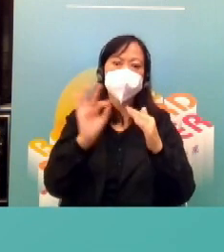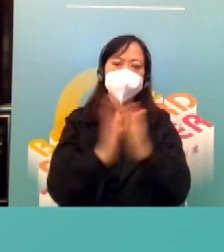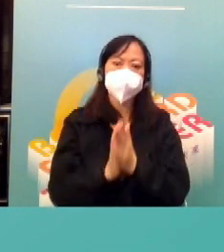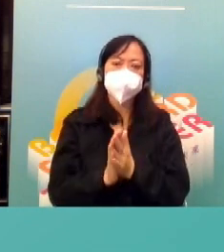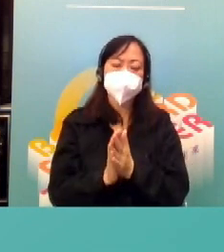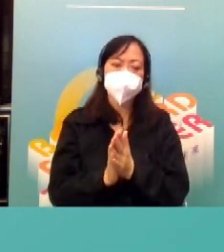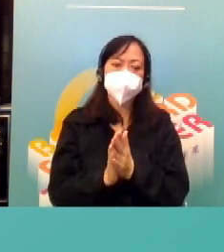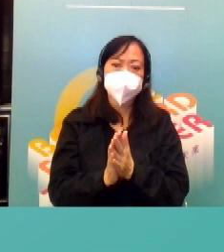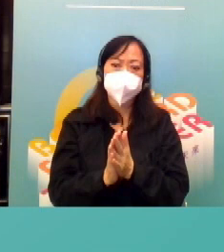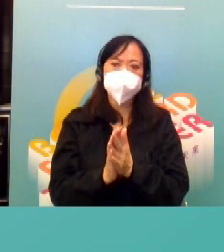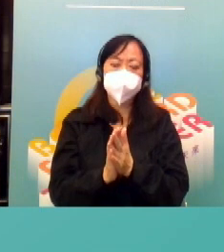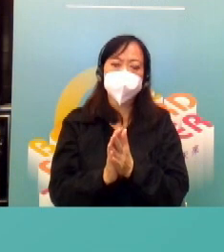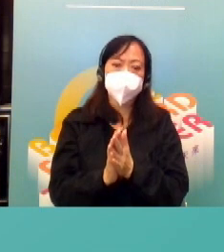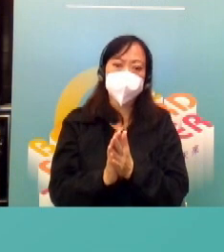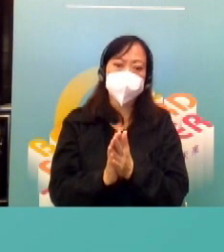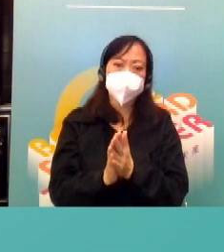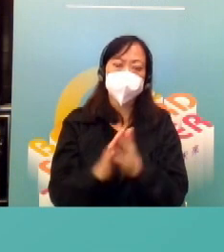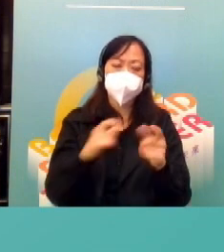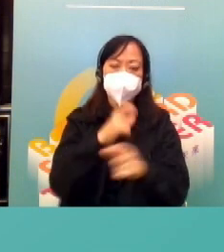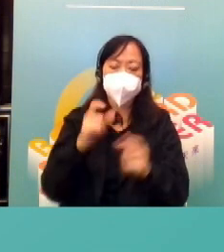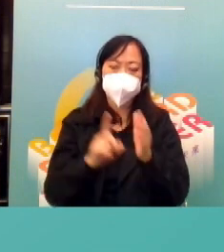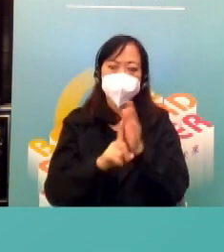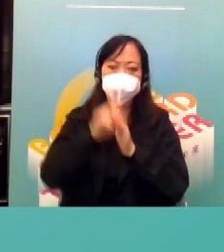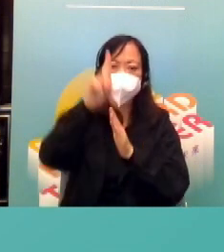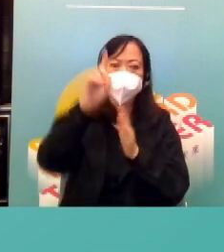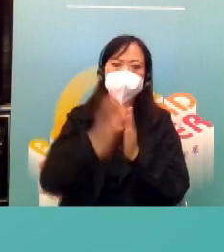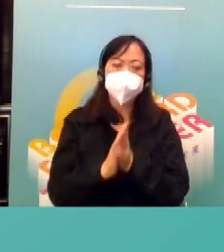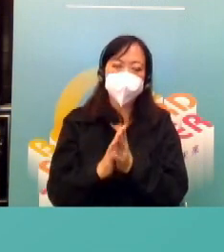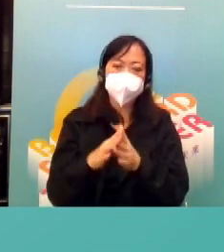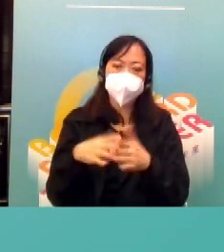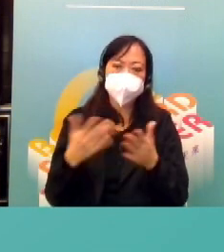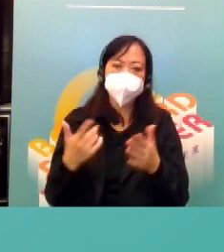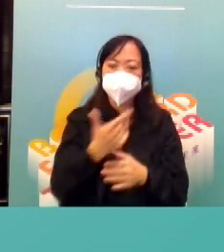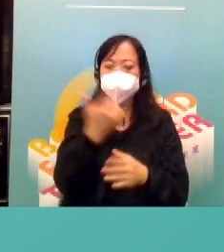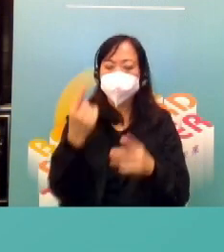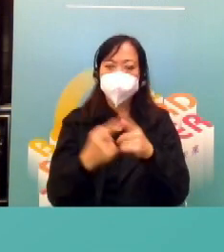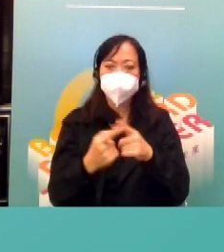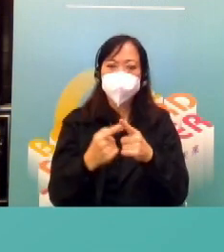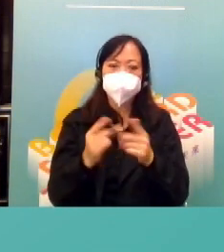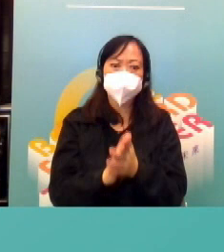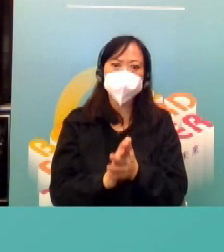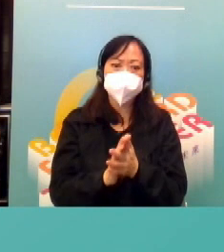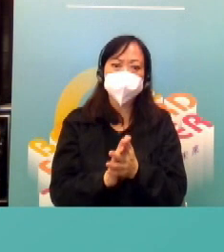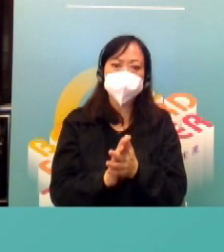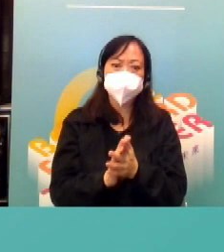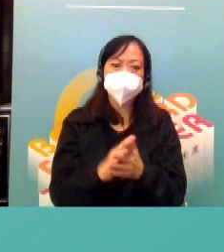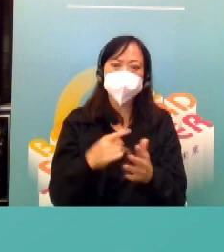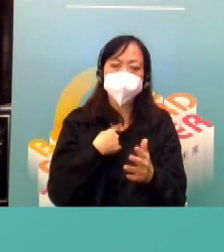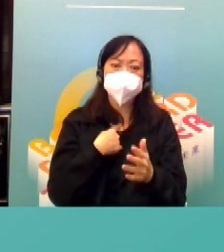unfortunately, you know, drive more of this to occur. We have a huge need with an aging population